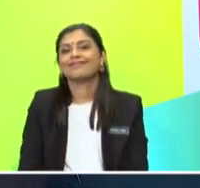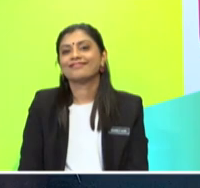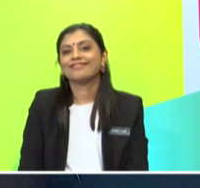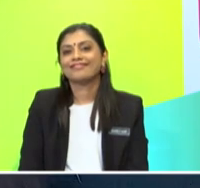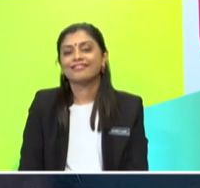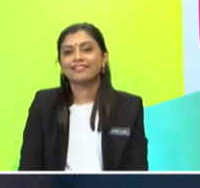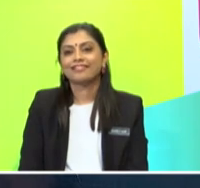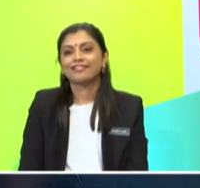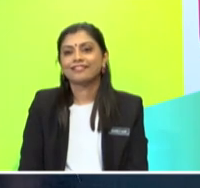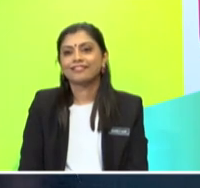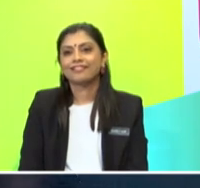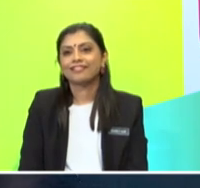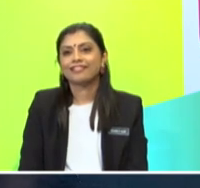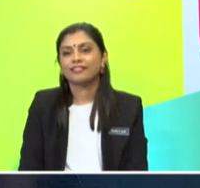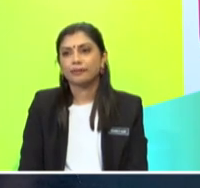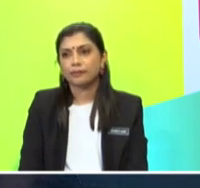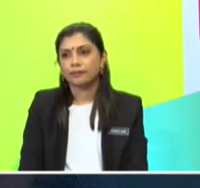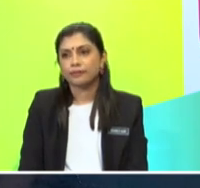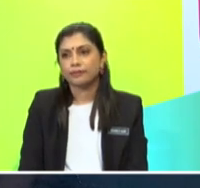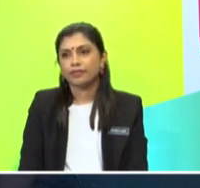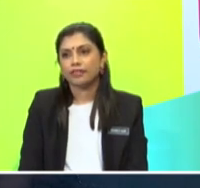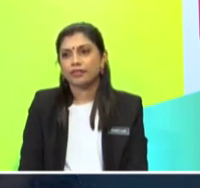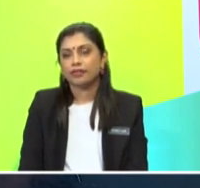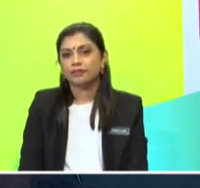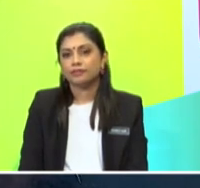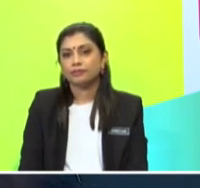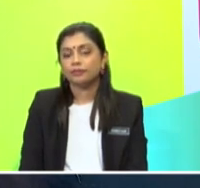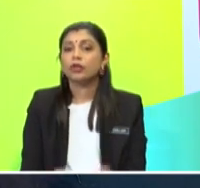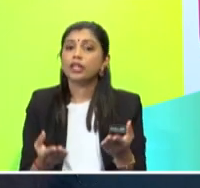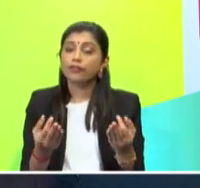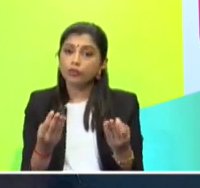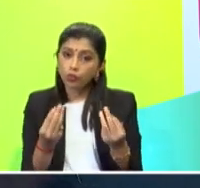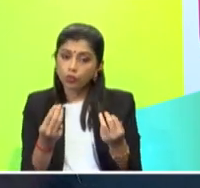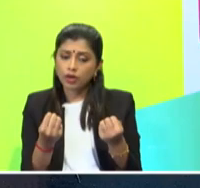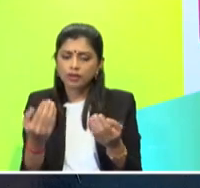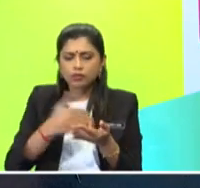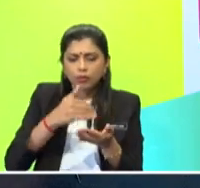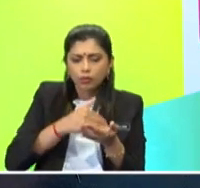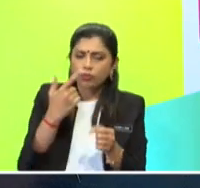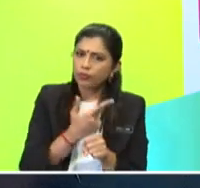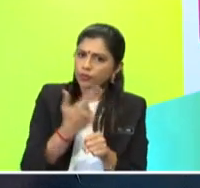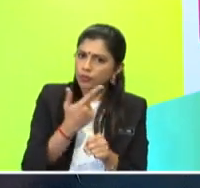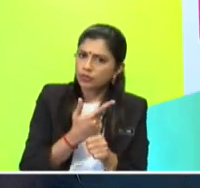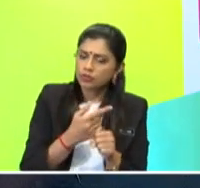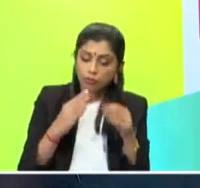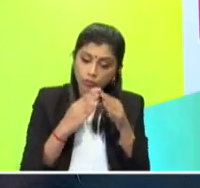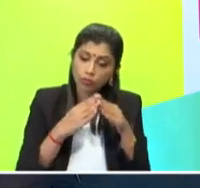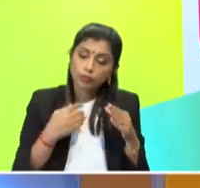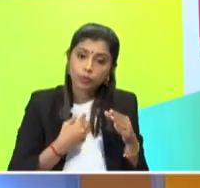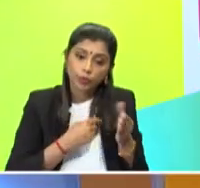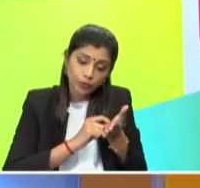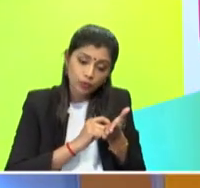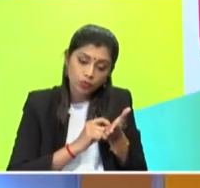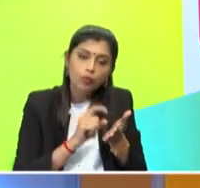Good job. Well done, everyone. And in case if you want additional exercises or enhancement mm-hmm. exercises, where can I get it from? Well, of course, you can get it